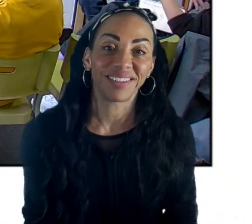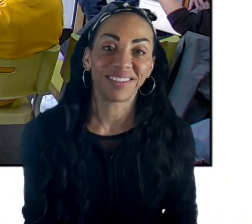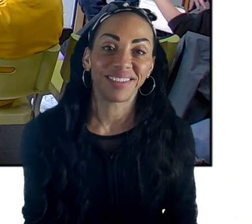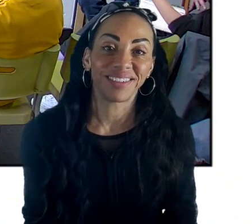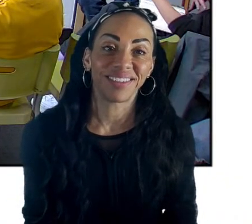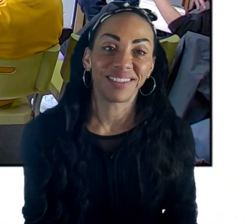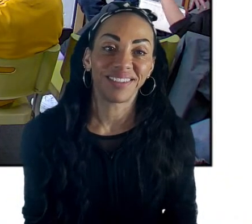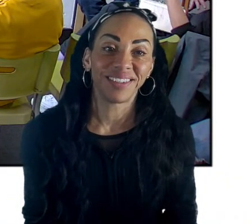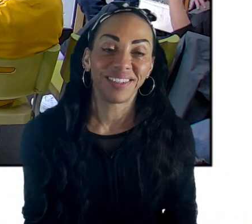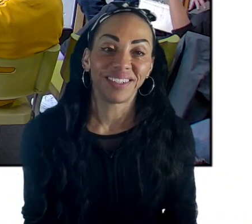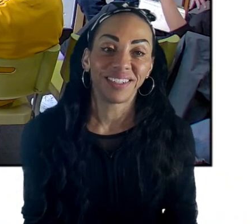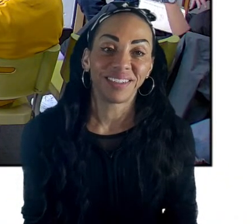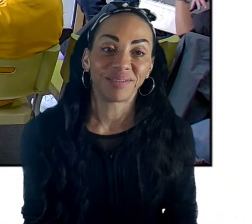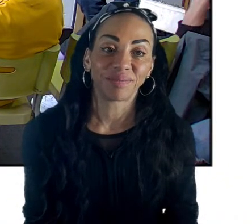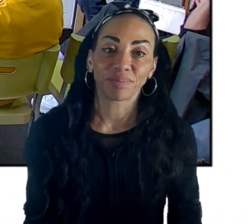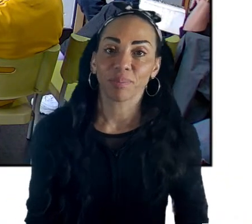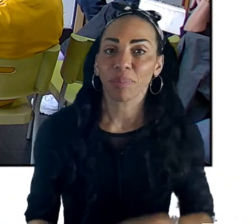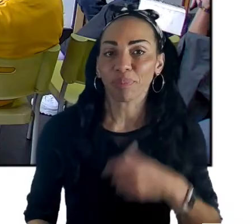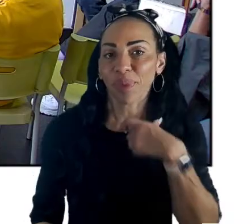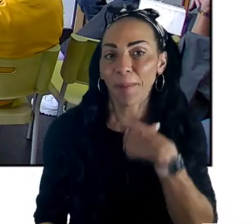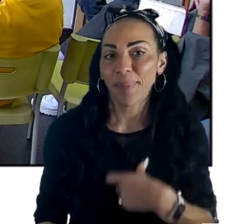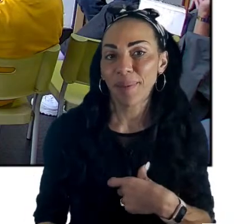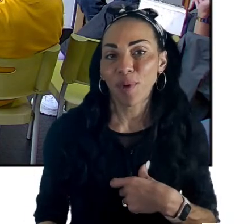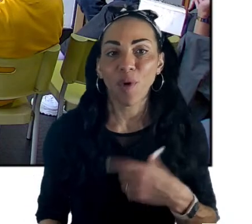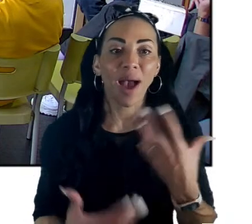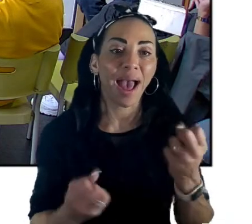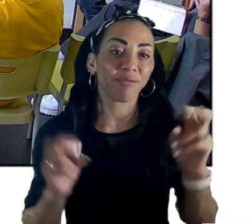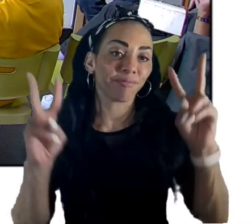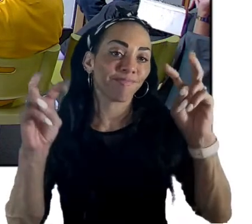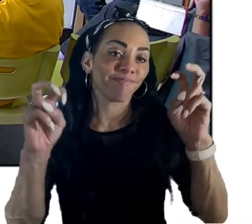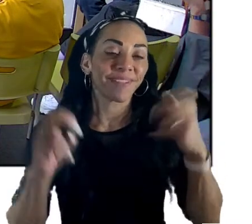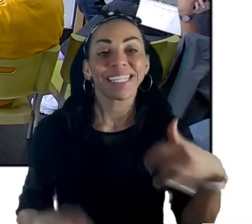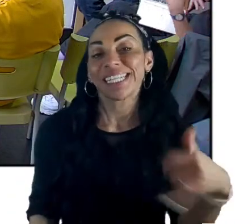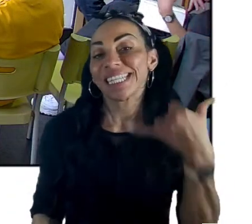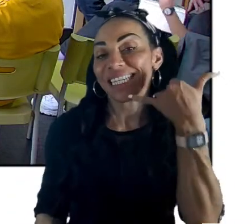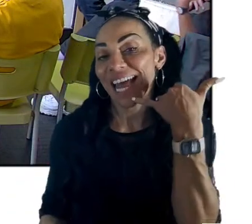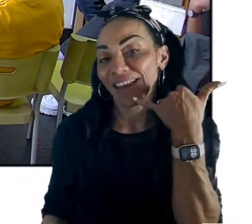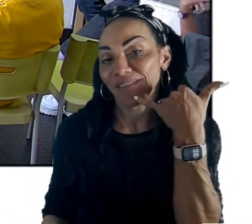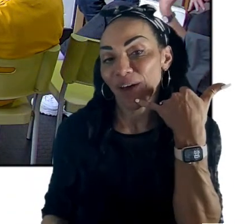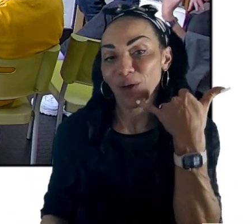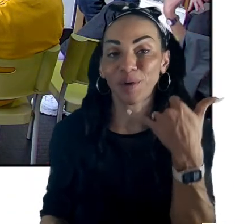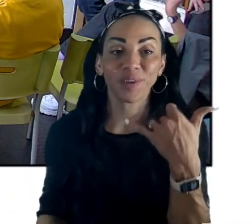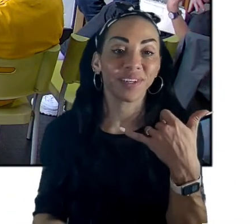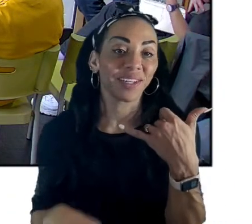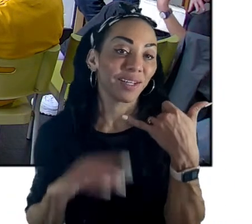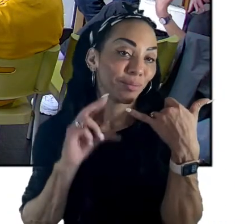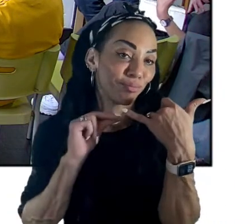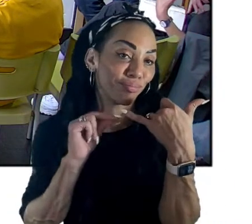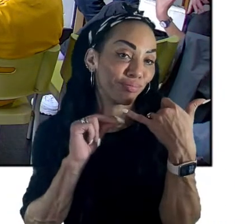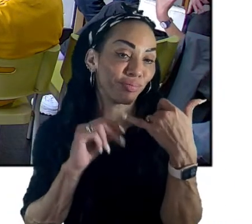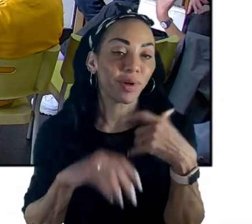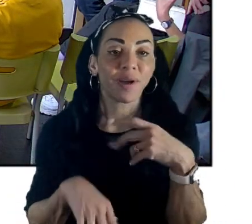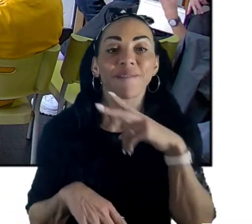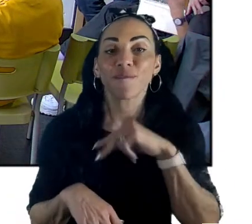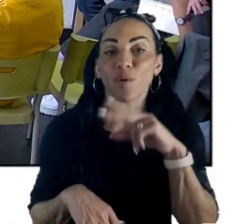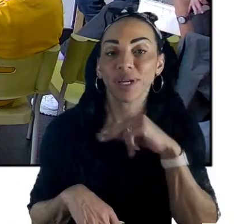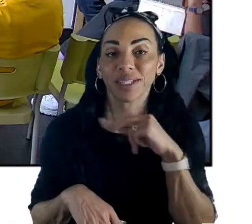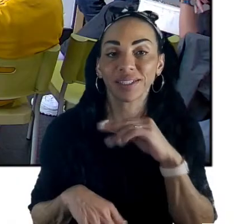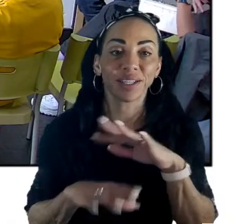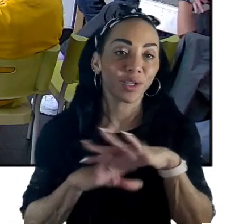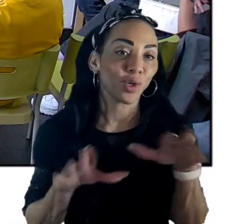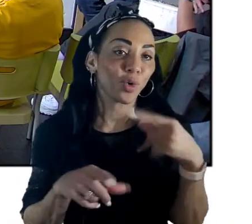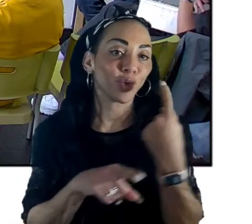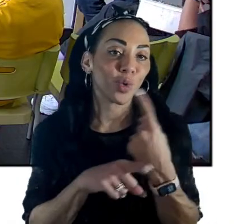people going into their workplace, putting on their telephone voice, as they call it, rather than speaking in their natural accent.